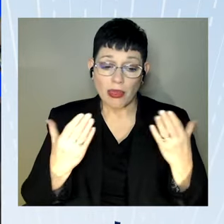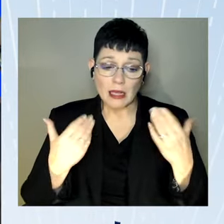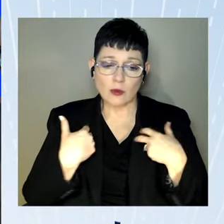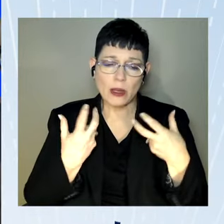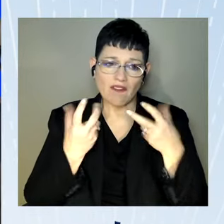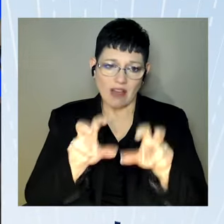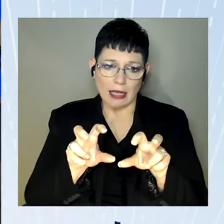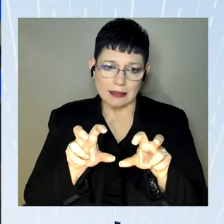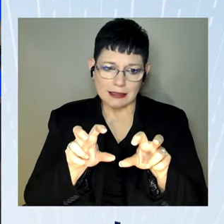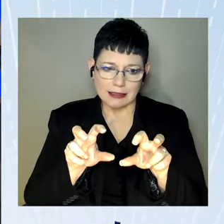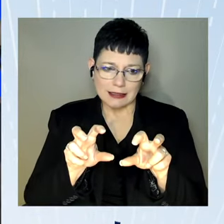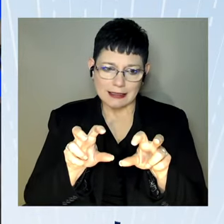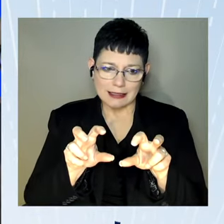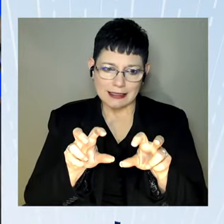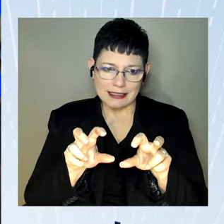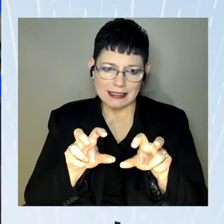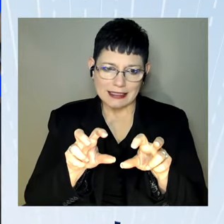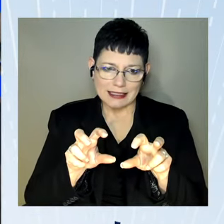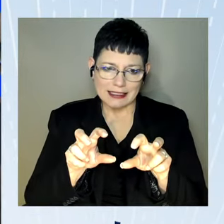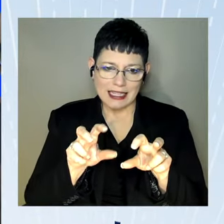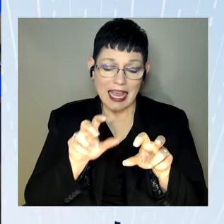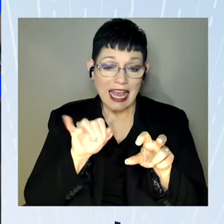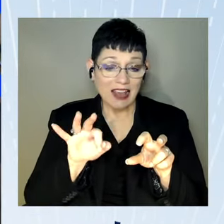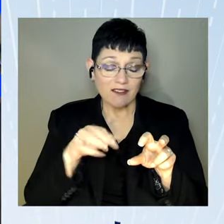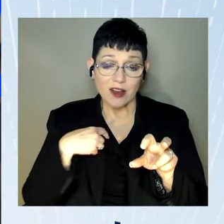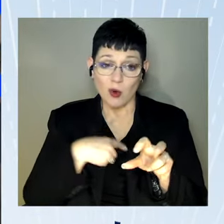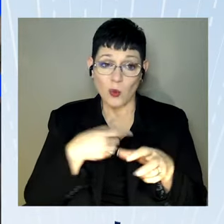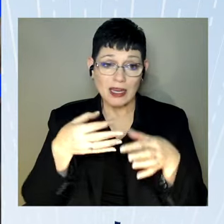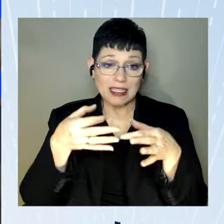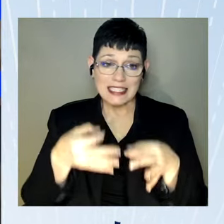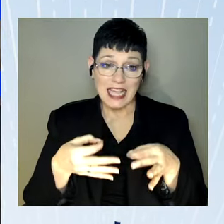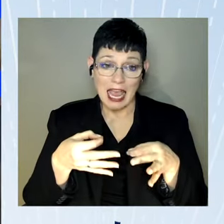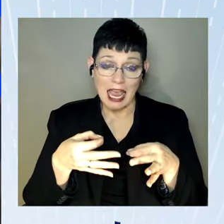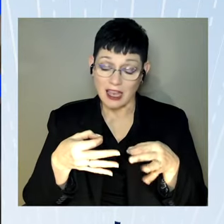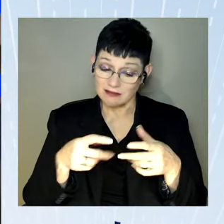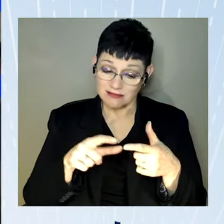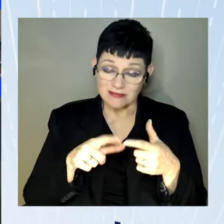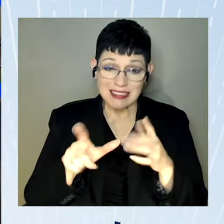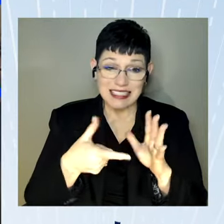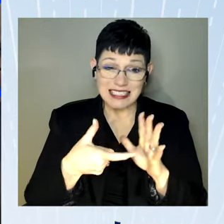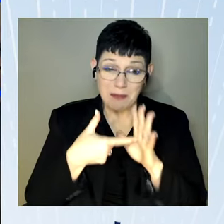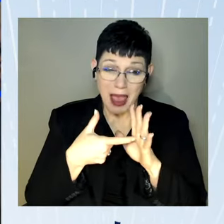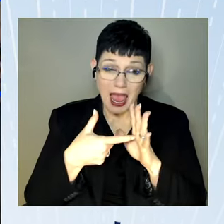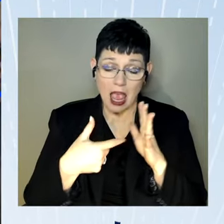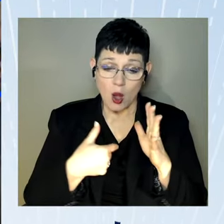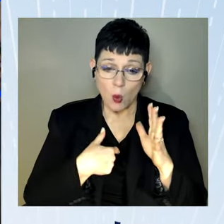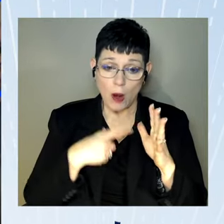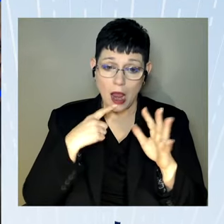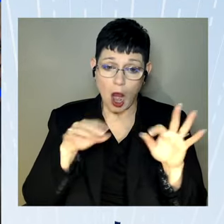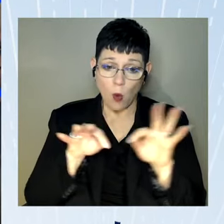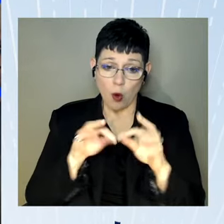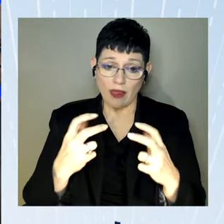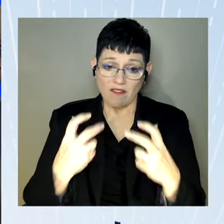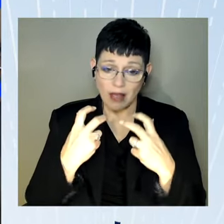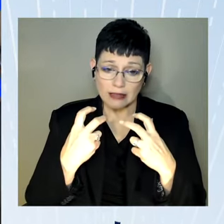invest in it. And unless we decide and demand that we're worth being invested in, they're not going to do it. They're not going to do